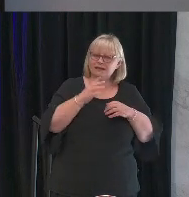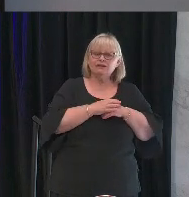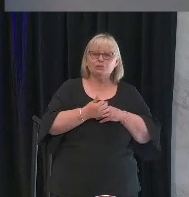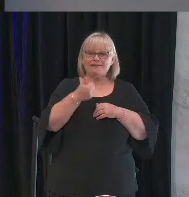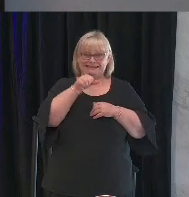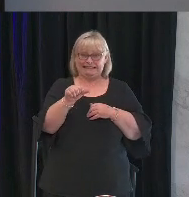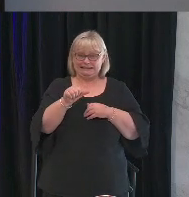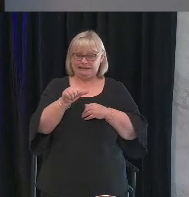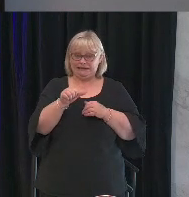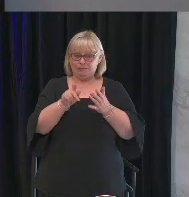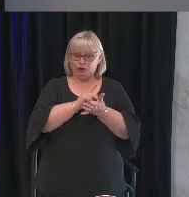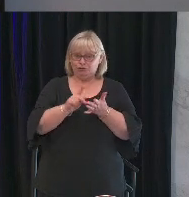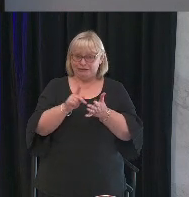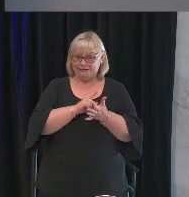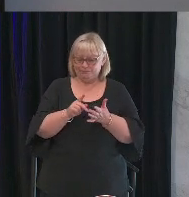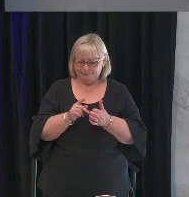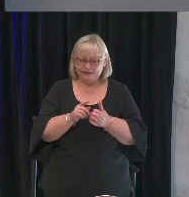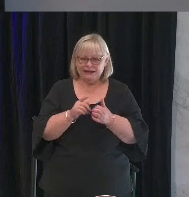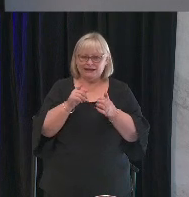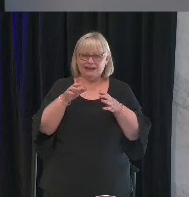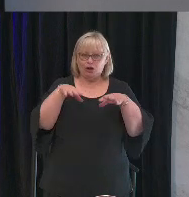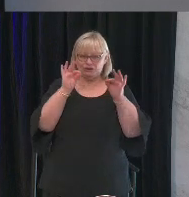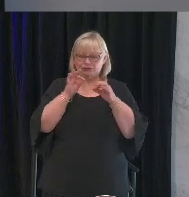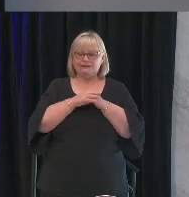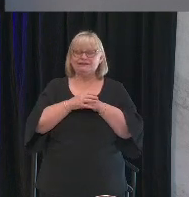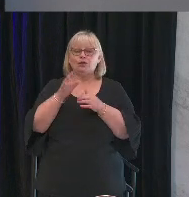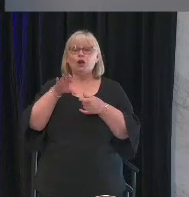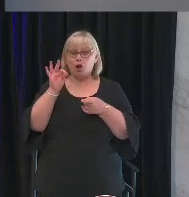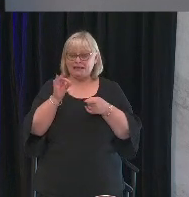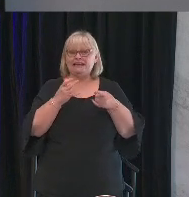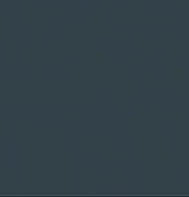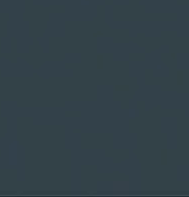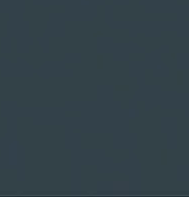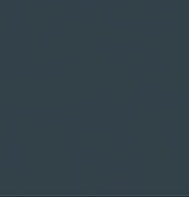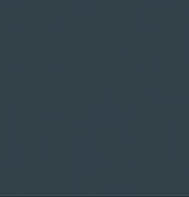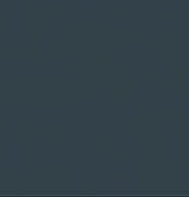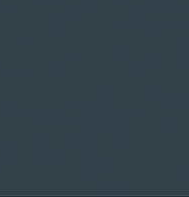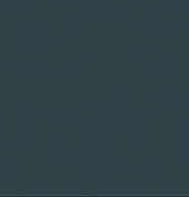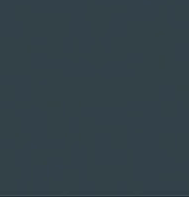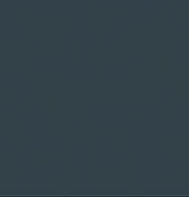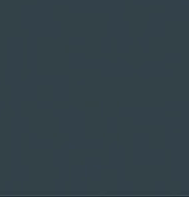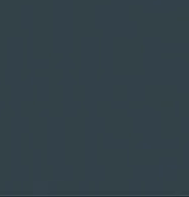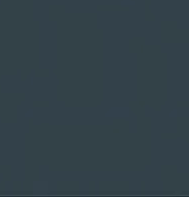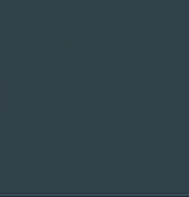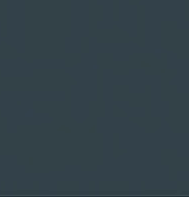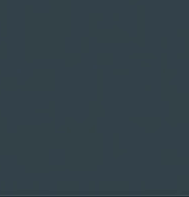category. The nominees for the 2020 Poetry Award are...